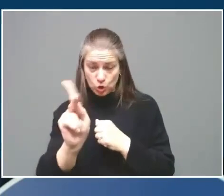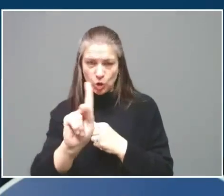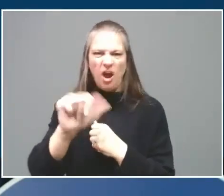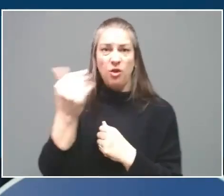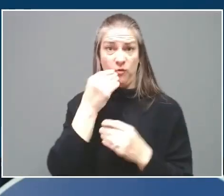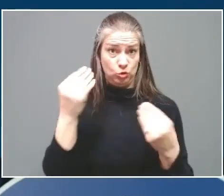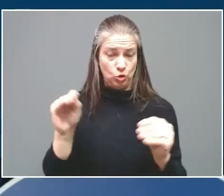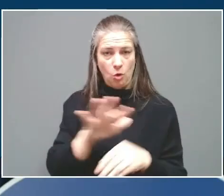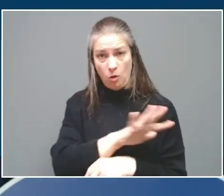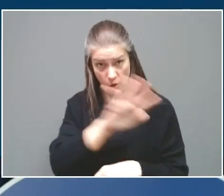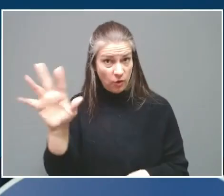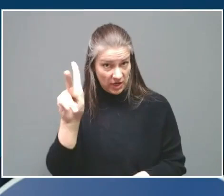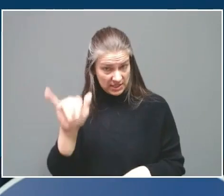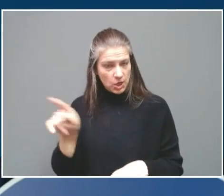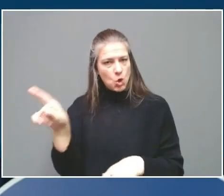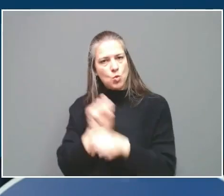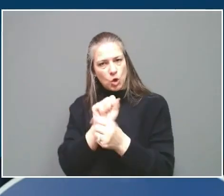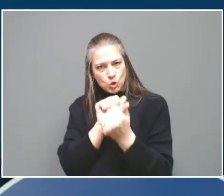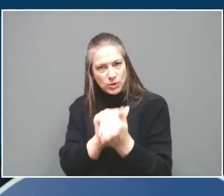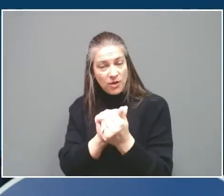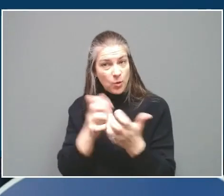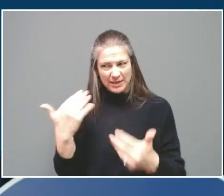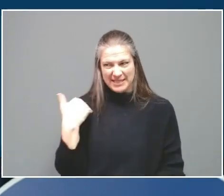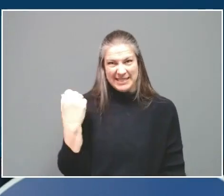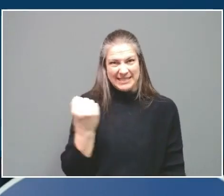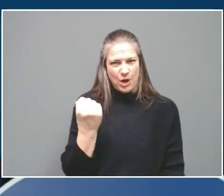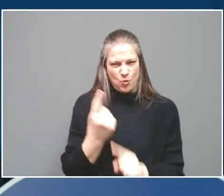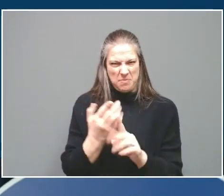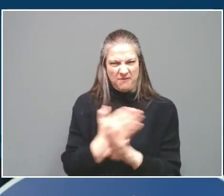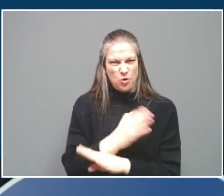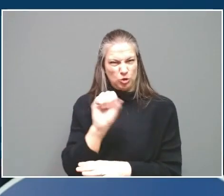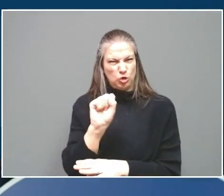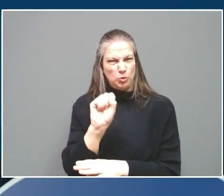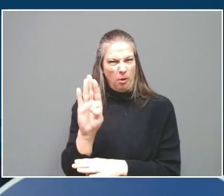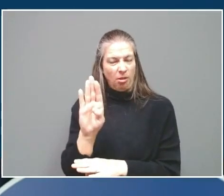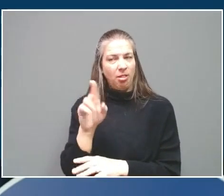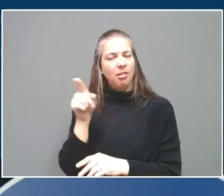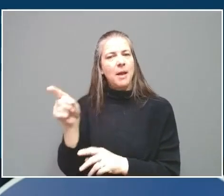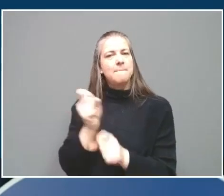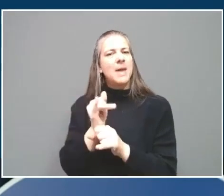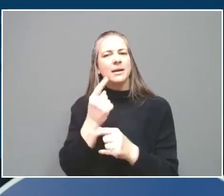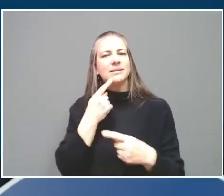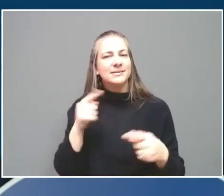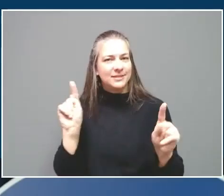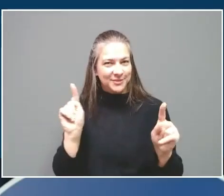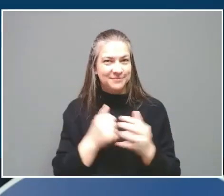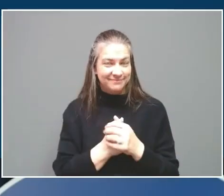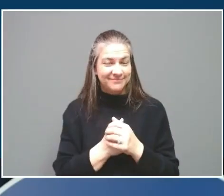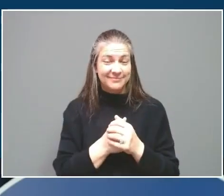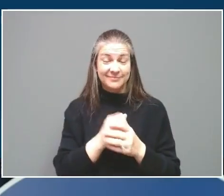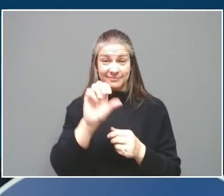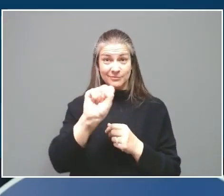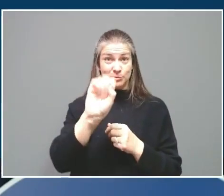throughout Kentucky worked together the Saturday before the Super Bowl to make this year's event a success. Over the Super Bowl weekend,